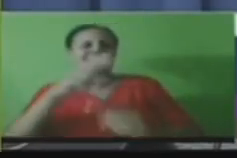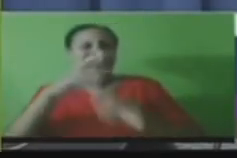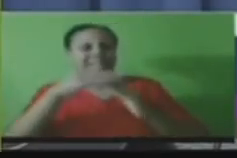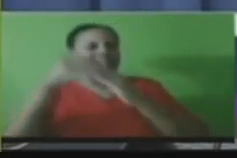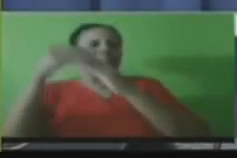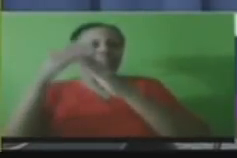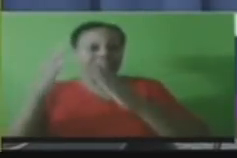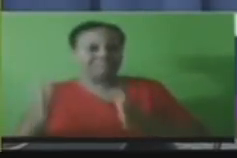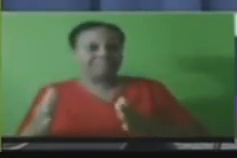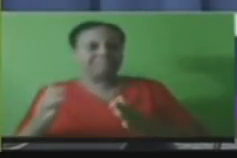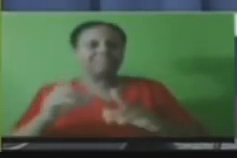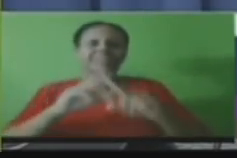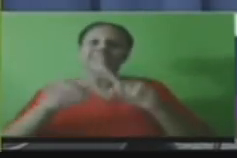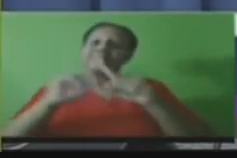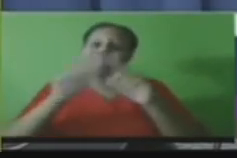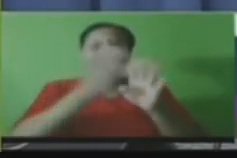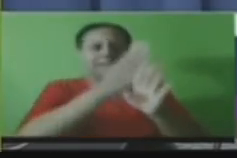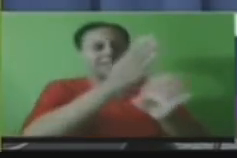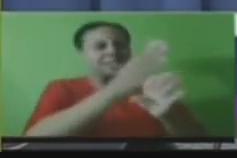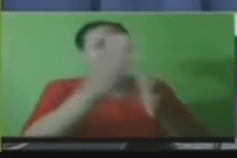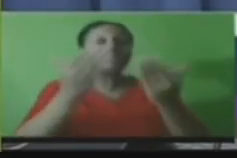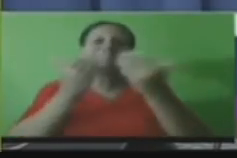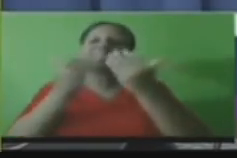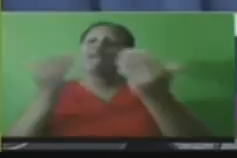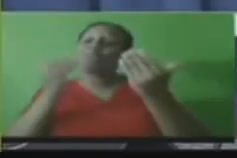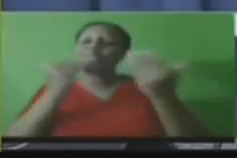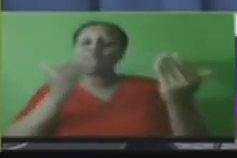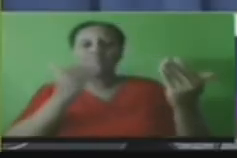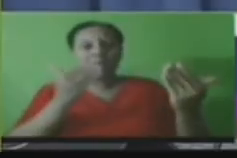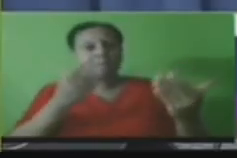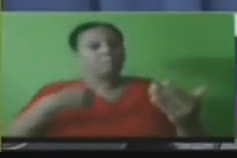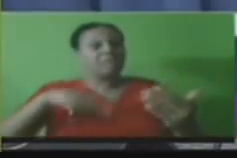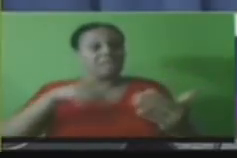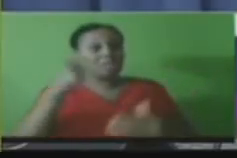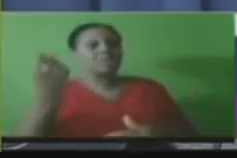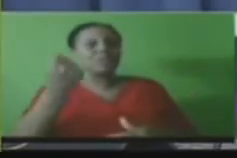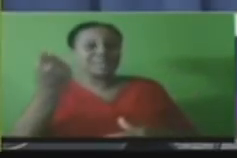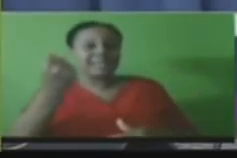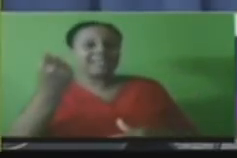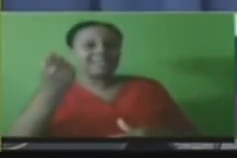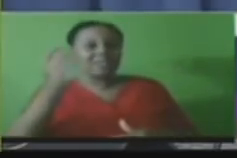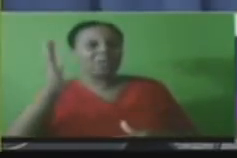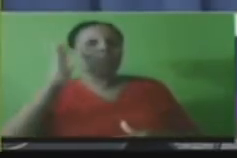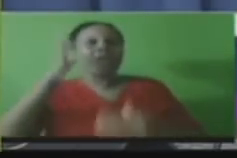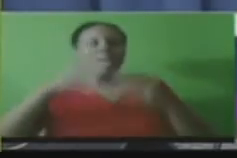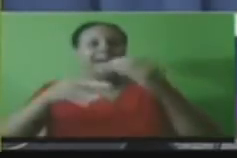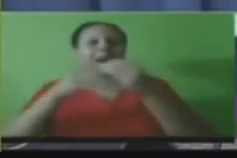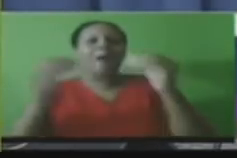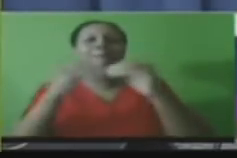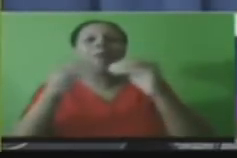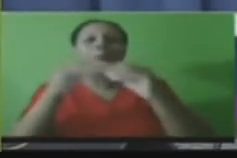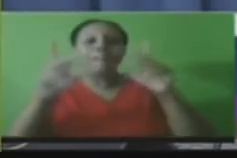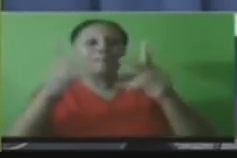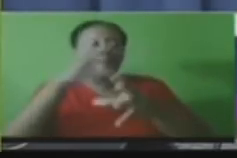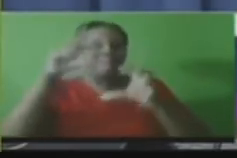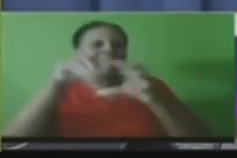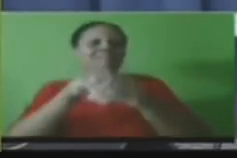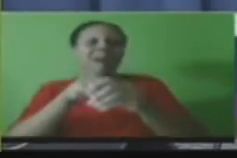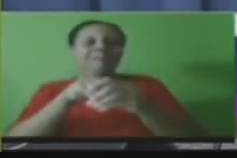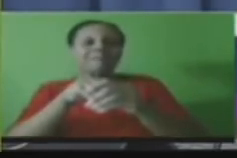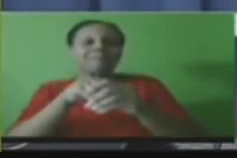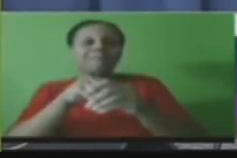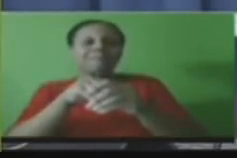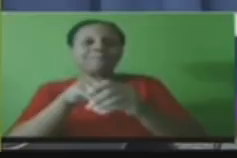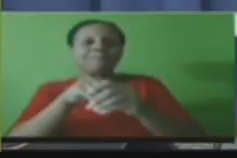social people in the social sector also joining in now with press ads. So you will see